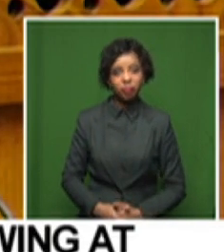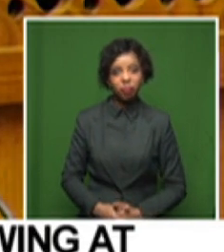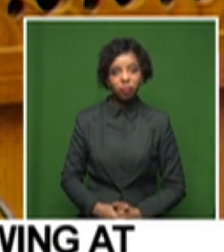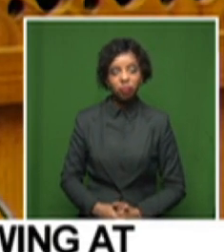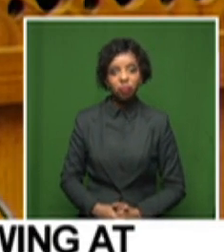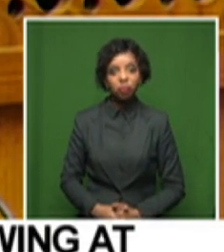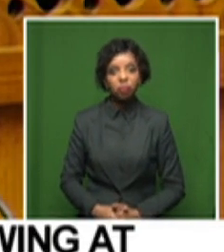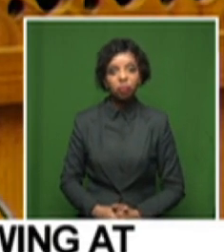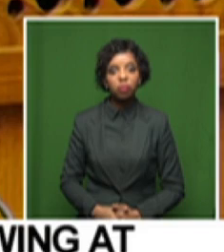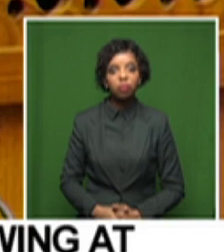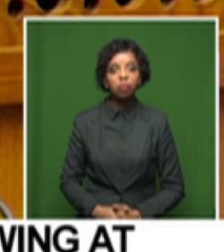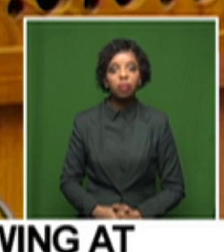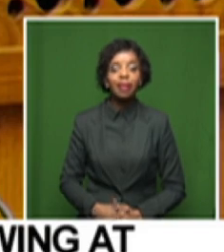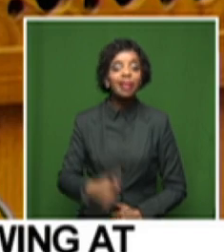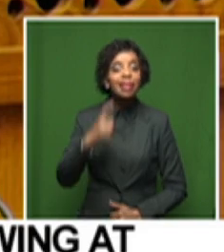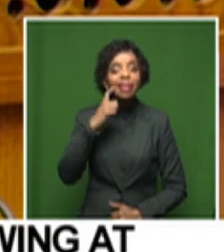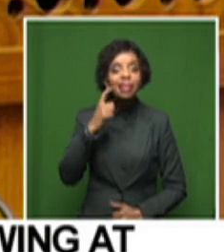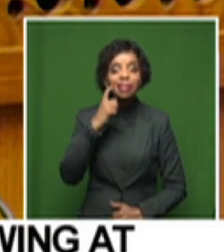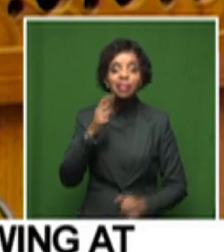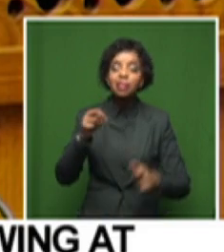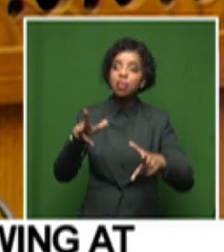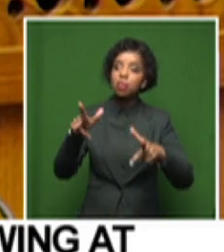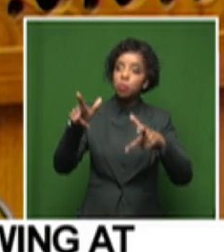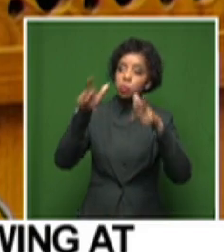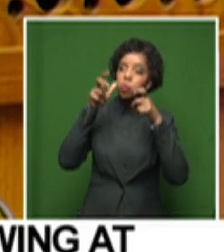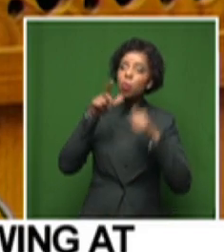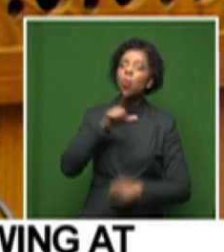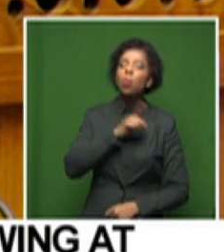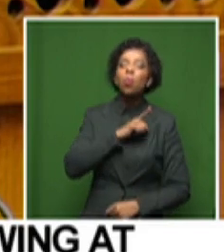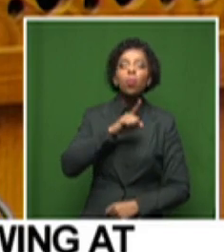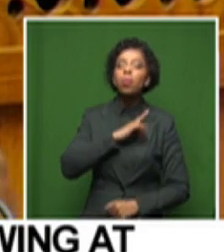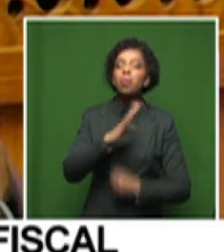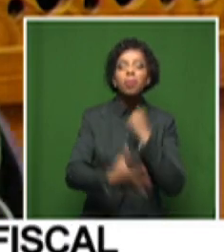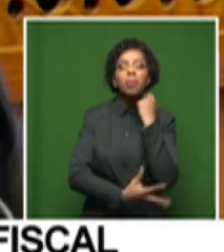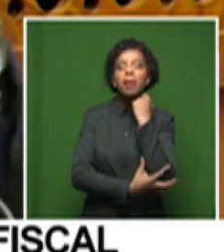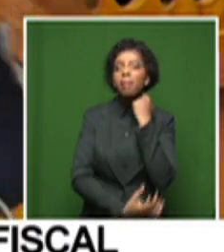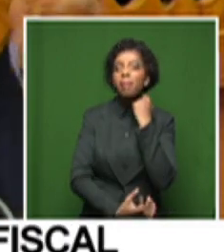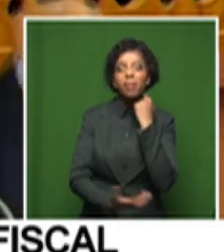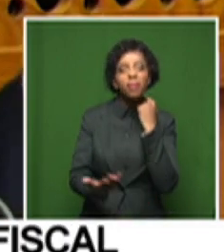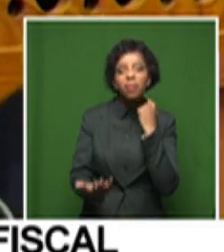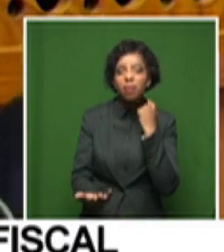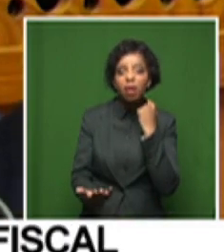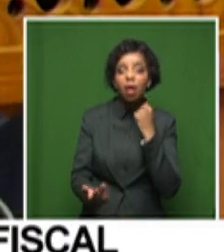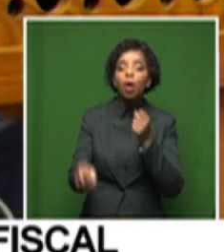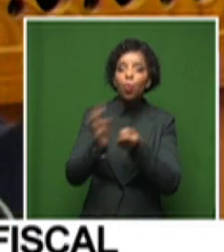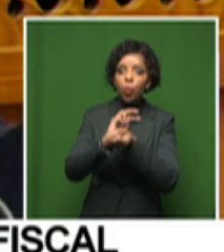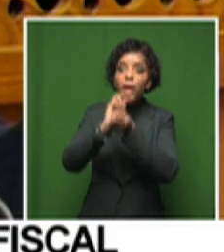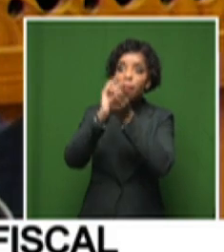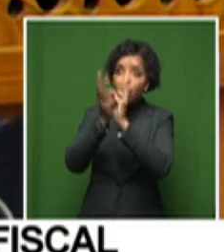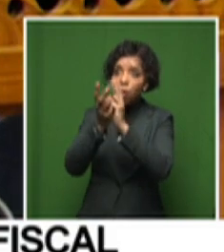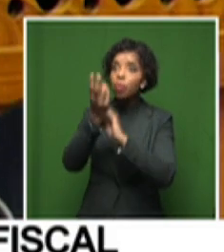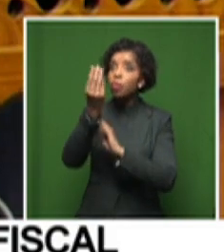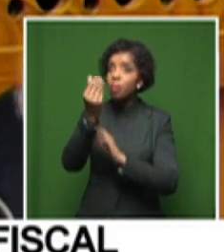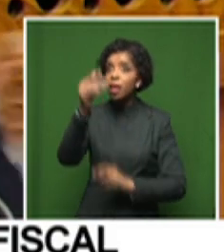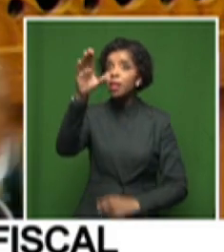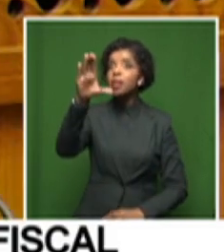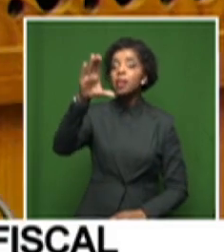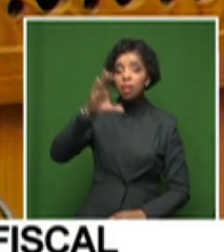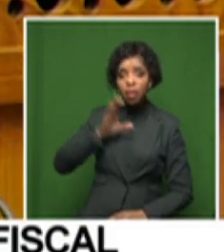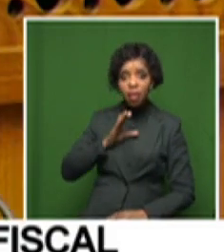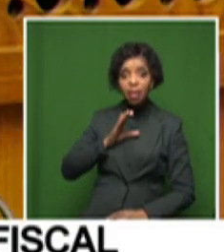And it is easy to see why. As we borrow more, we pay even more in debt servicing costs.